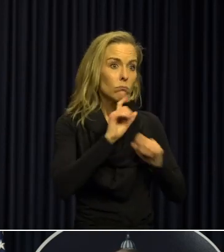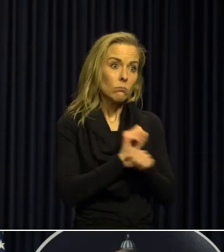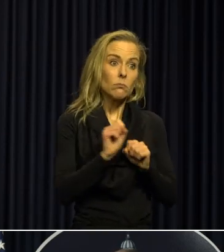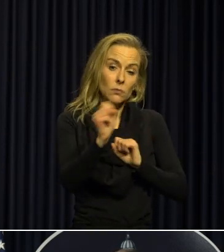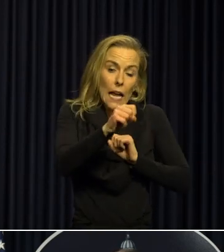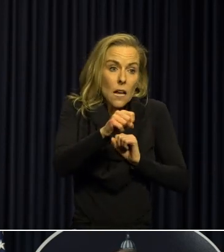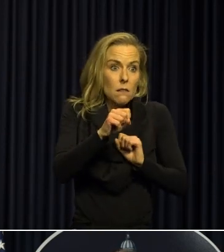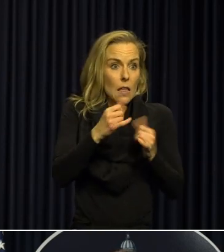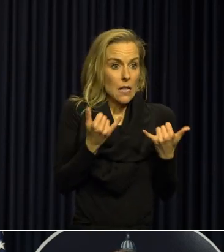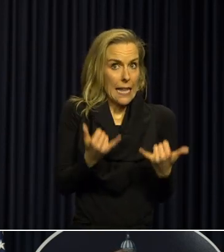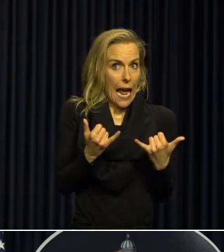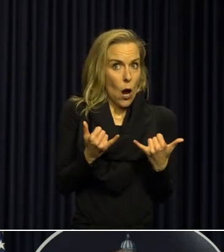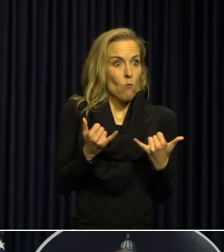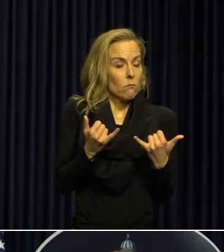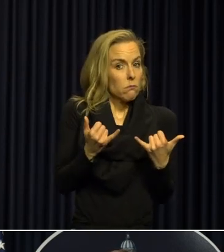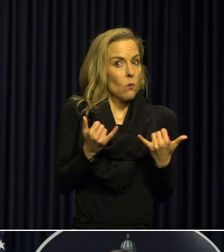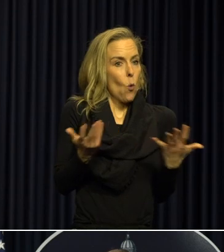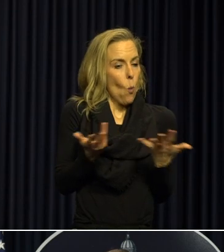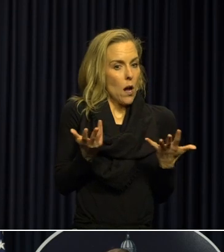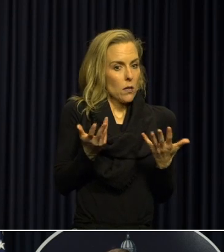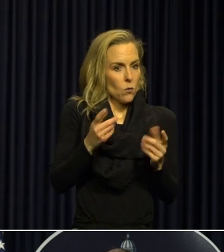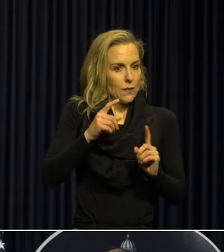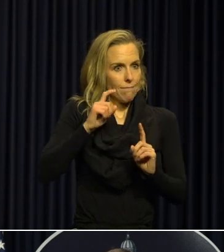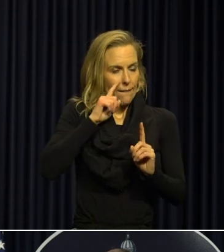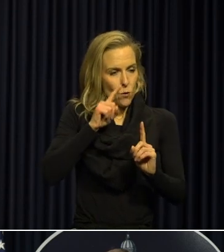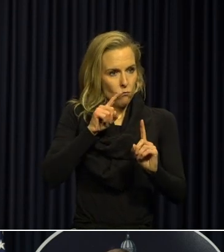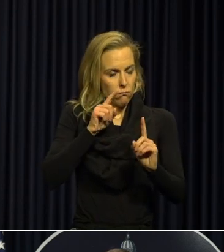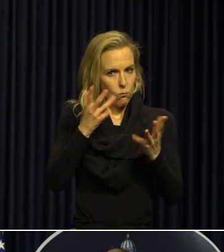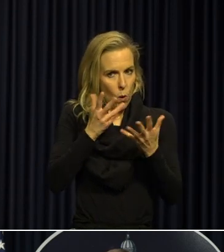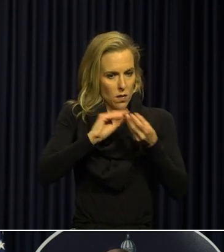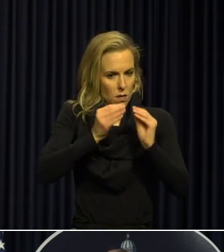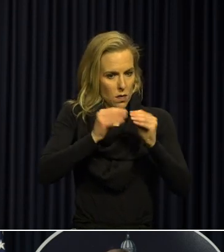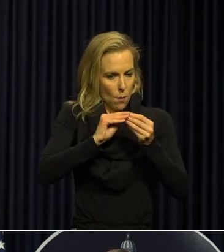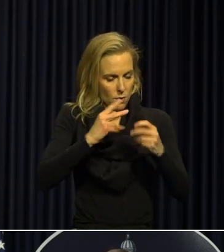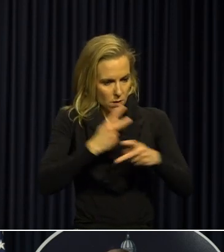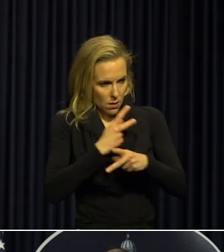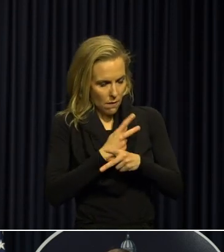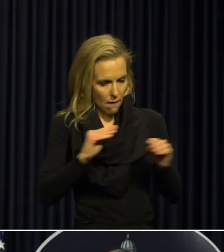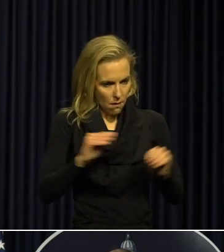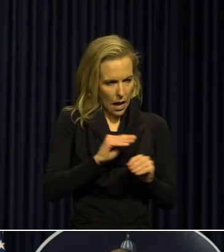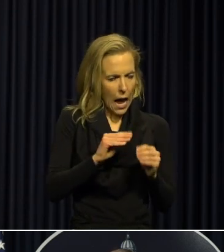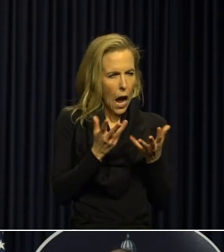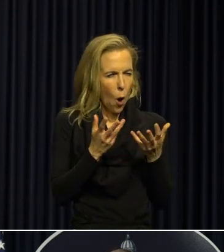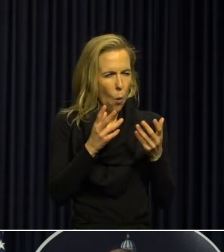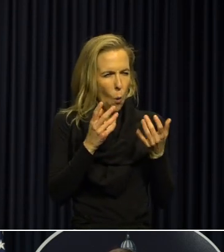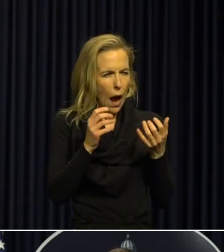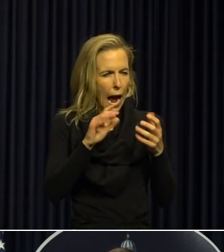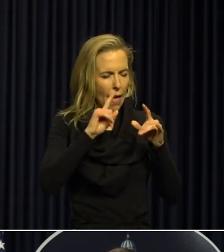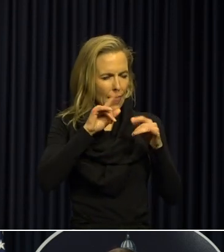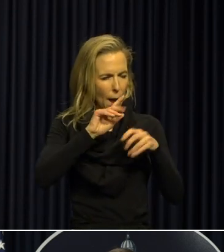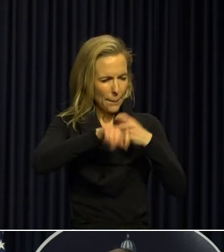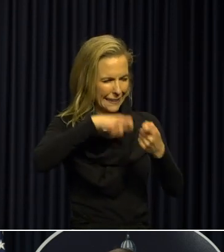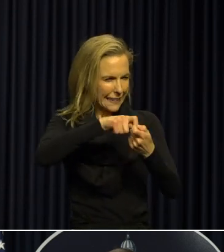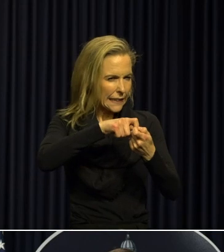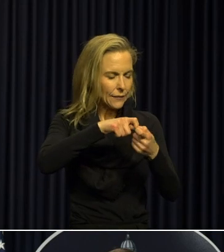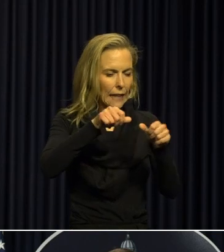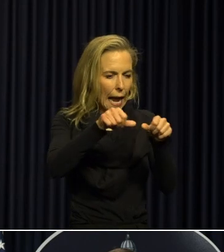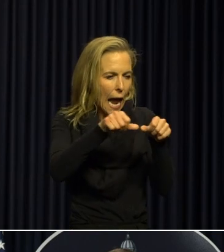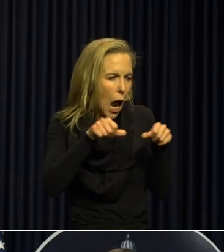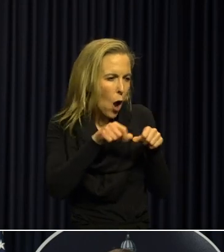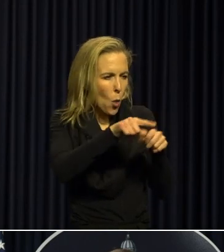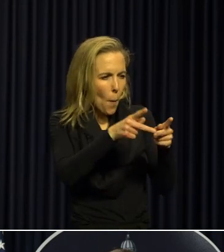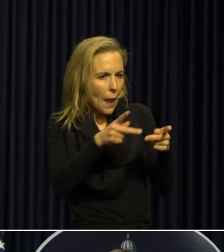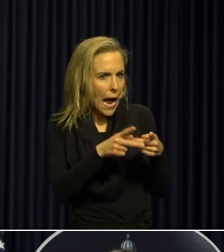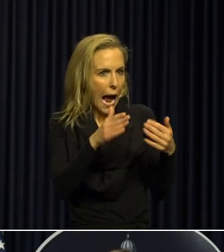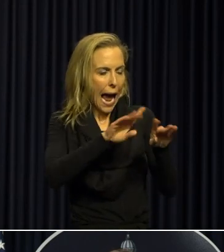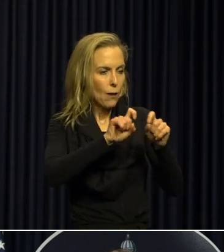officials about what we need to see to reopen certain areas in a safe